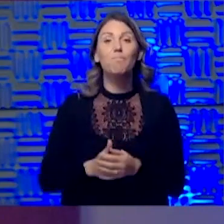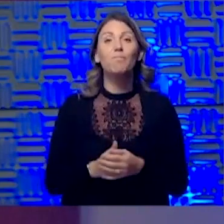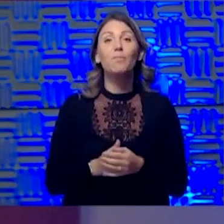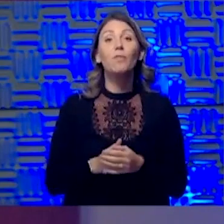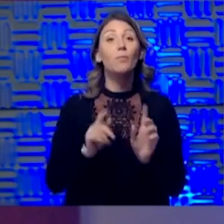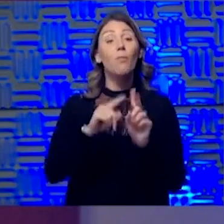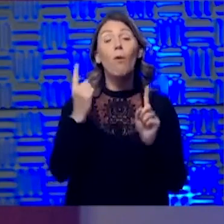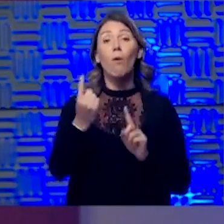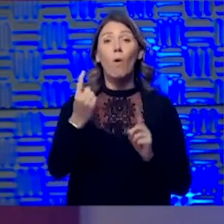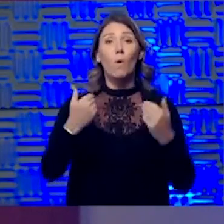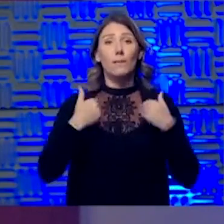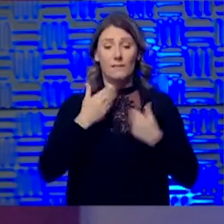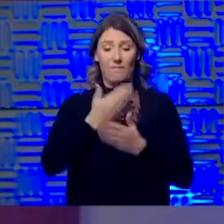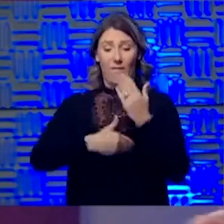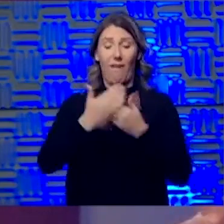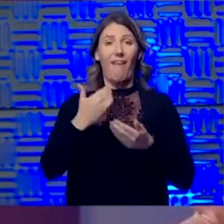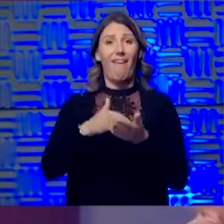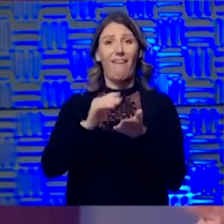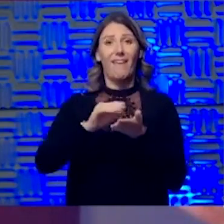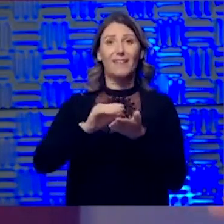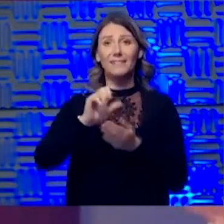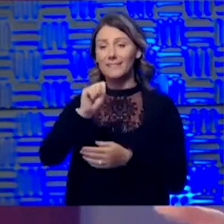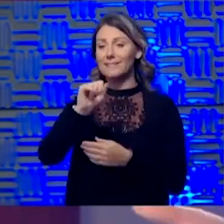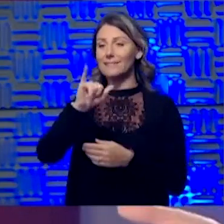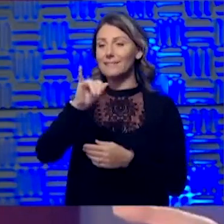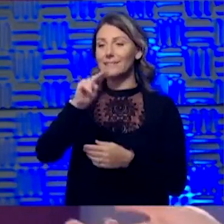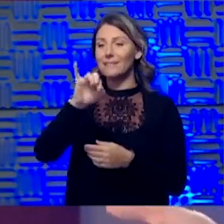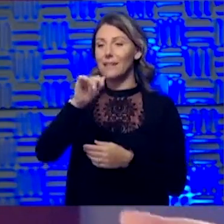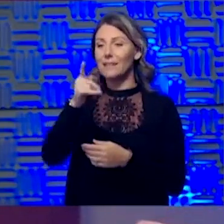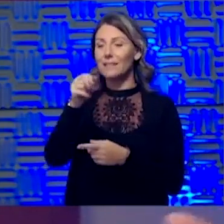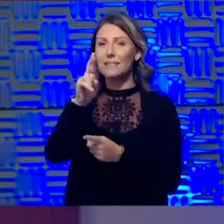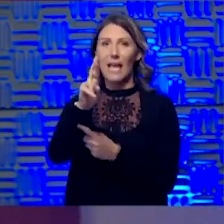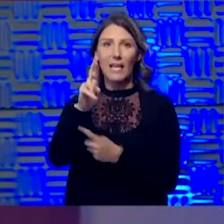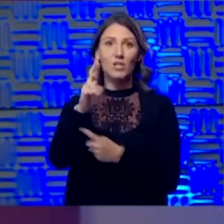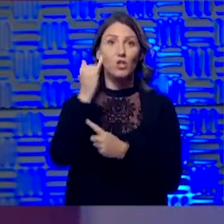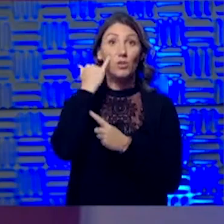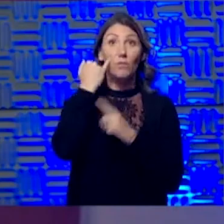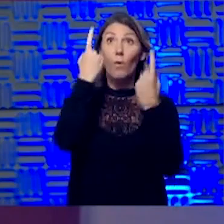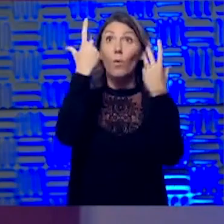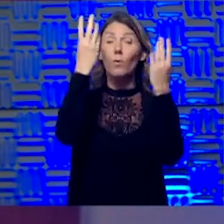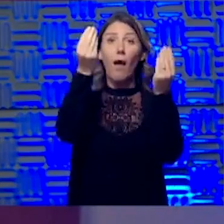hand sanitizer with you, especially if you're going like to the grocery store, that's something that we're all doing.